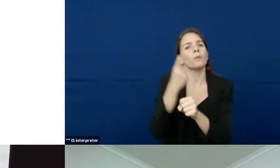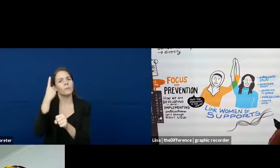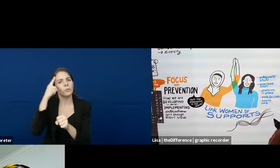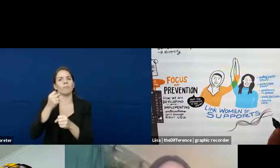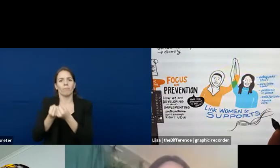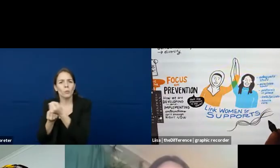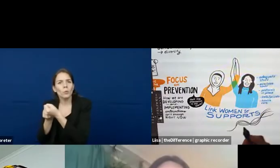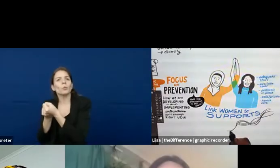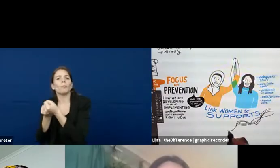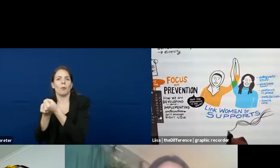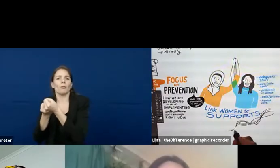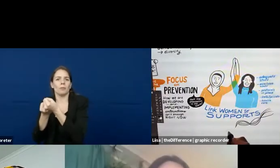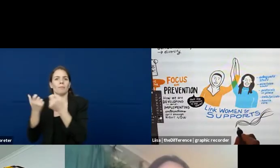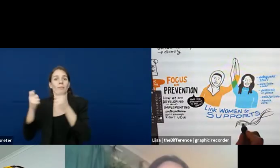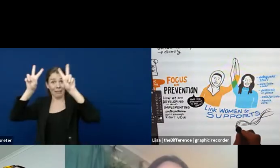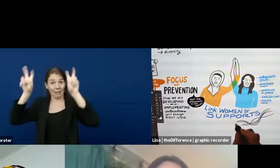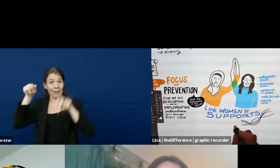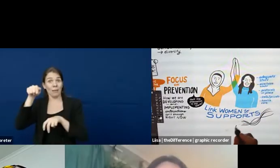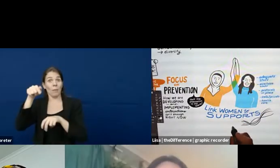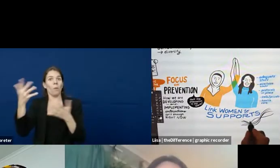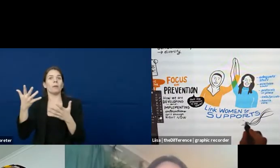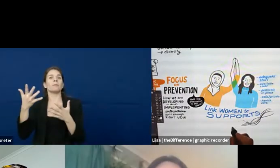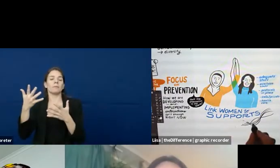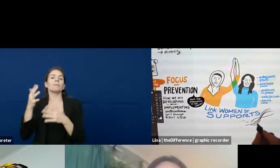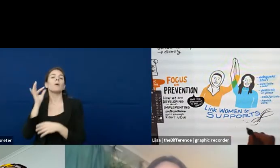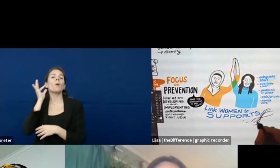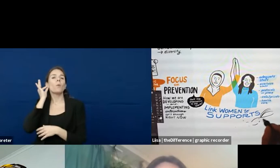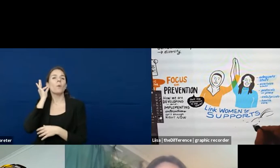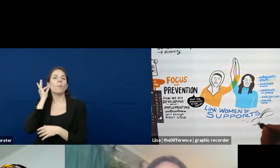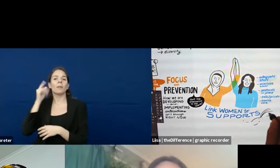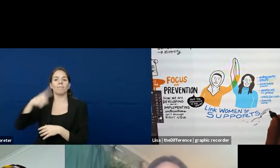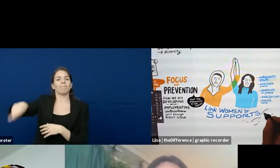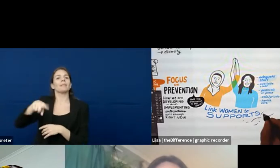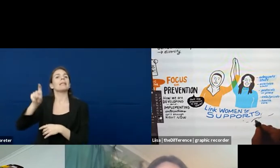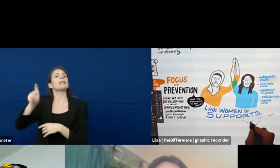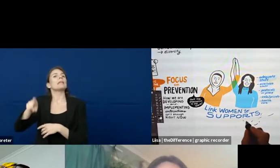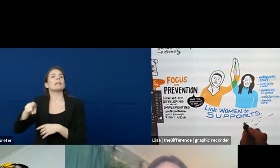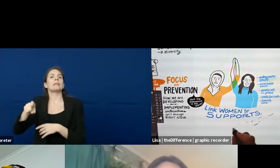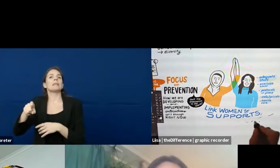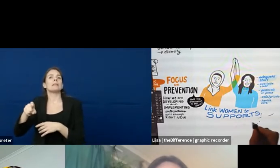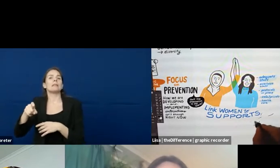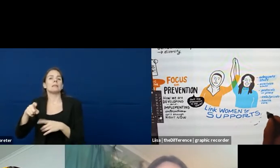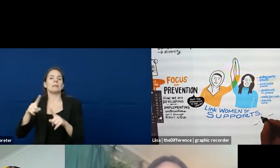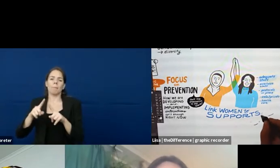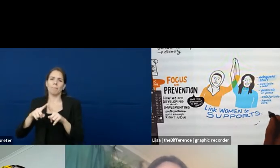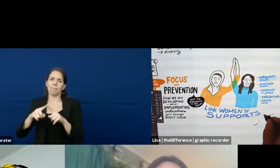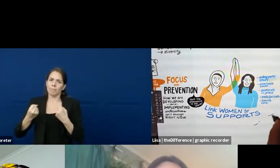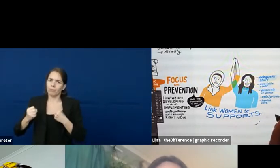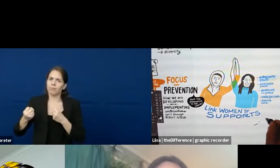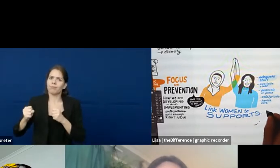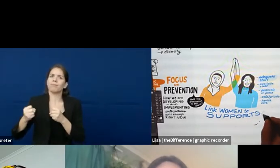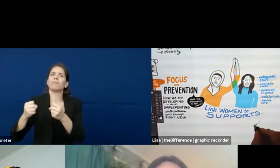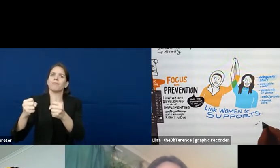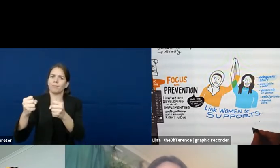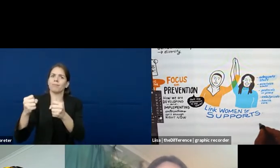must promise the next generation that it will be less talk, but that on this day,